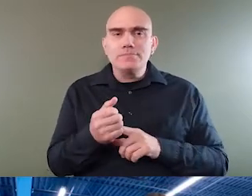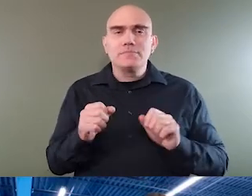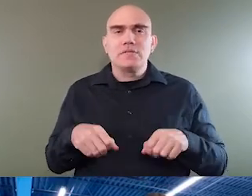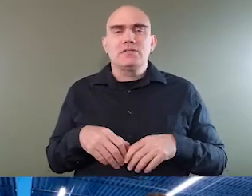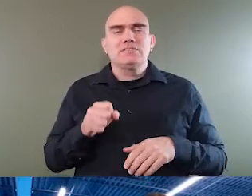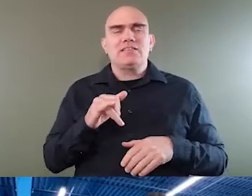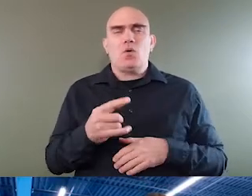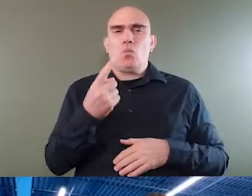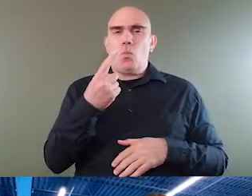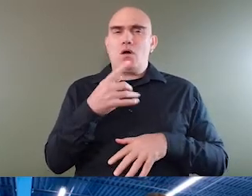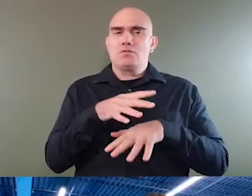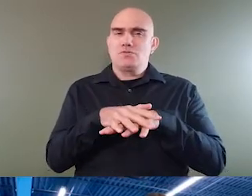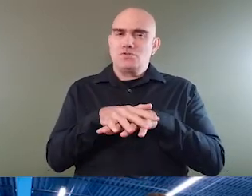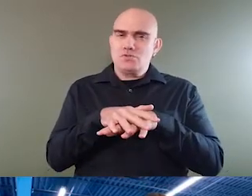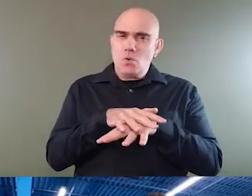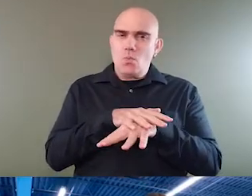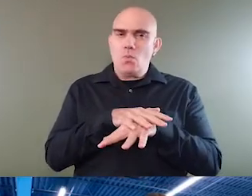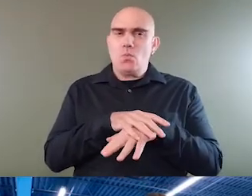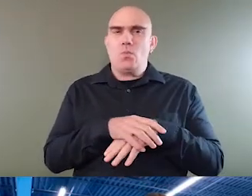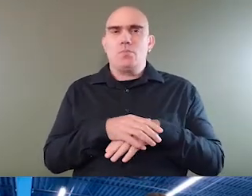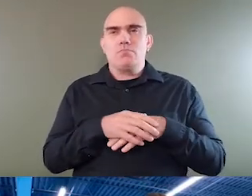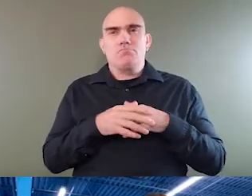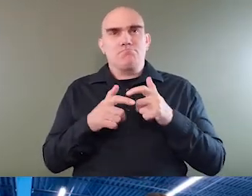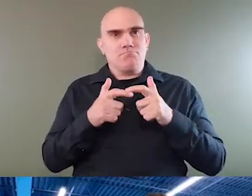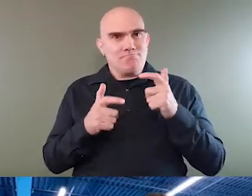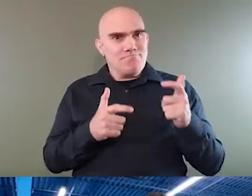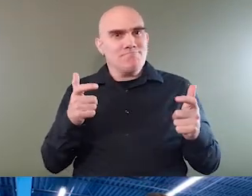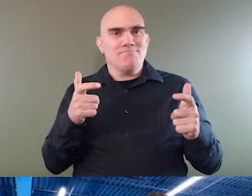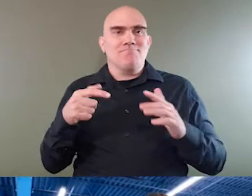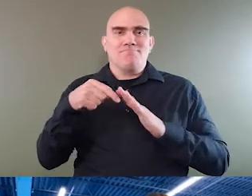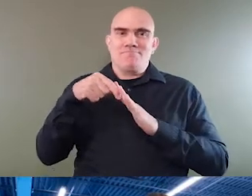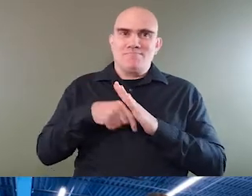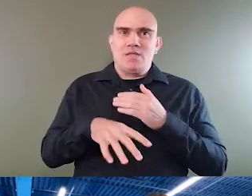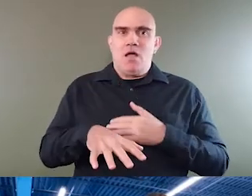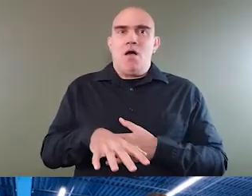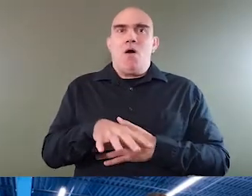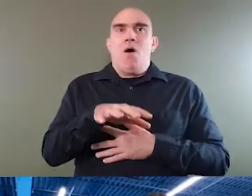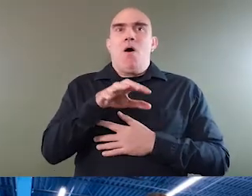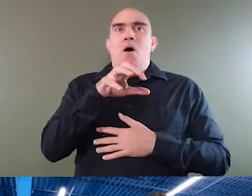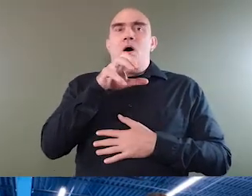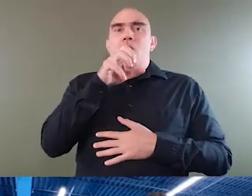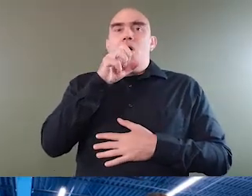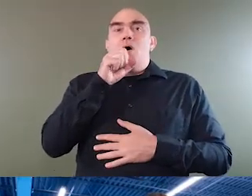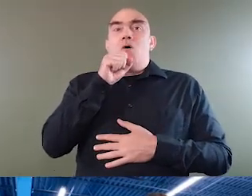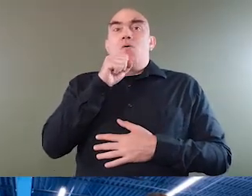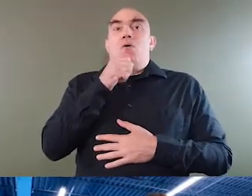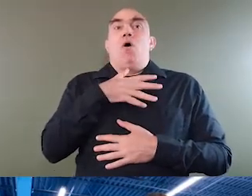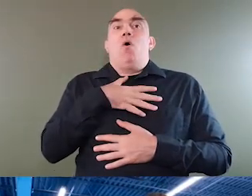Take that one slow. So let's take that nice big inhale. Exhale,